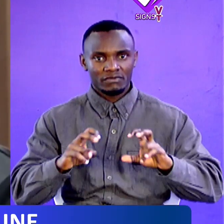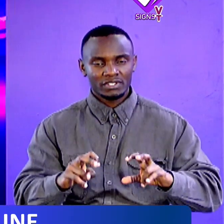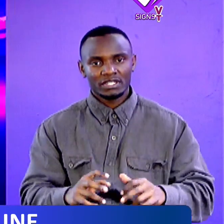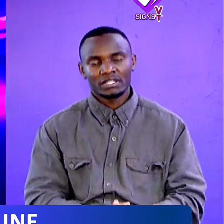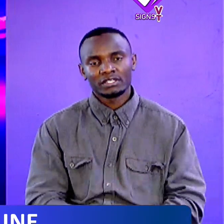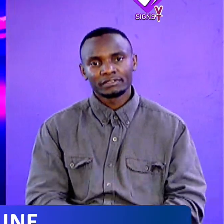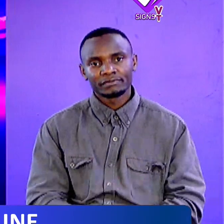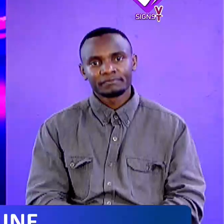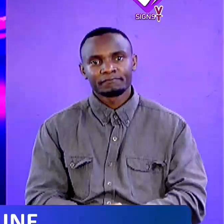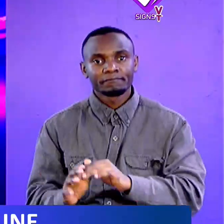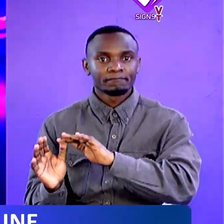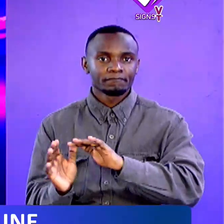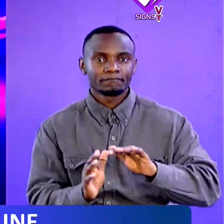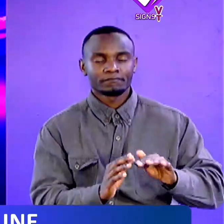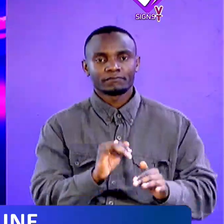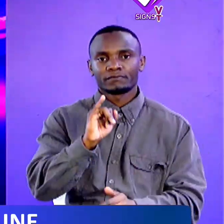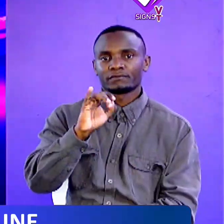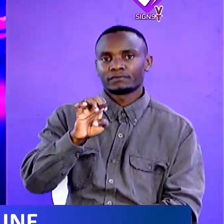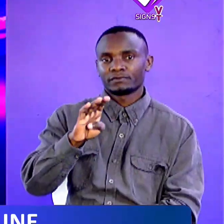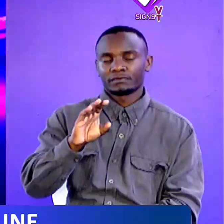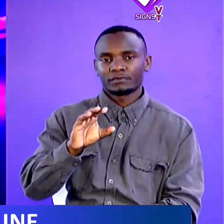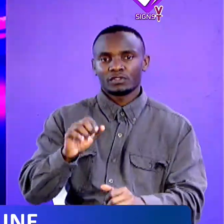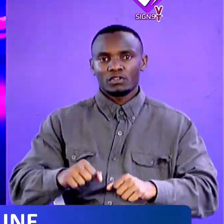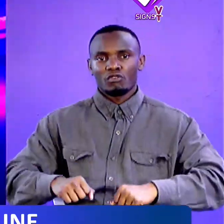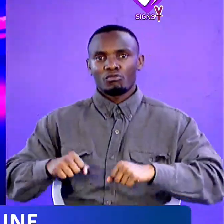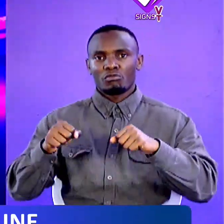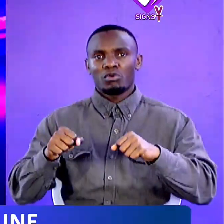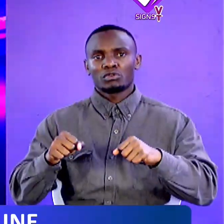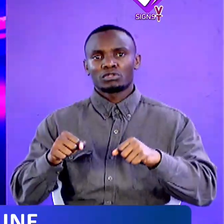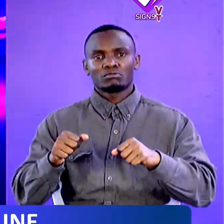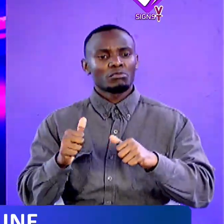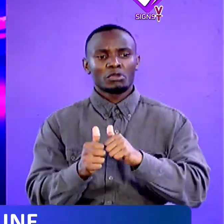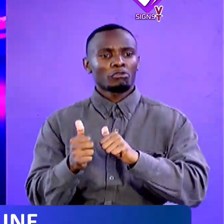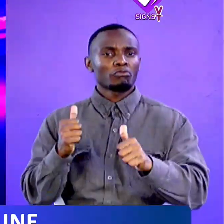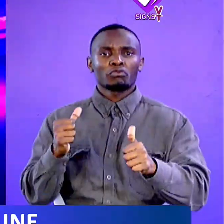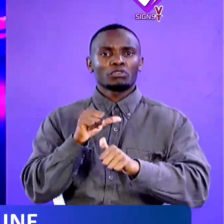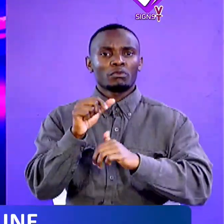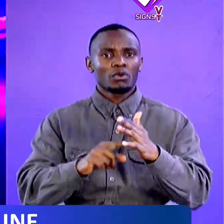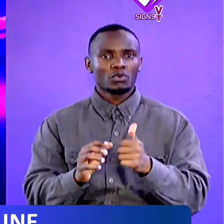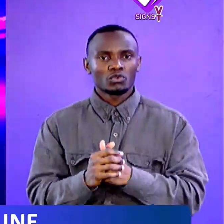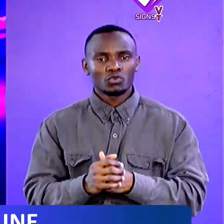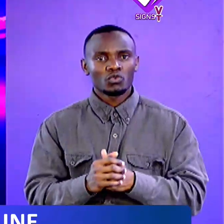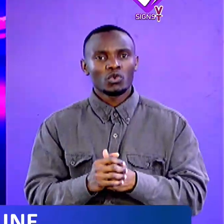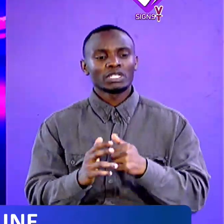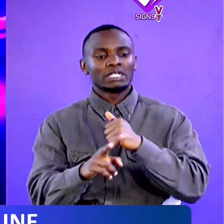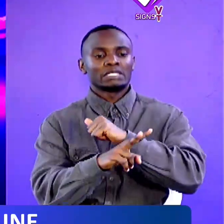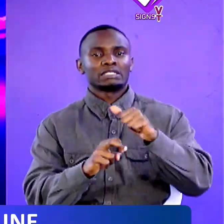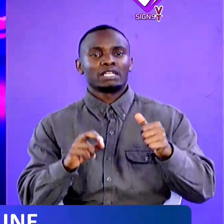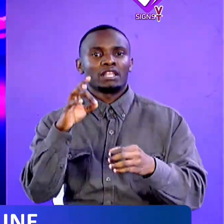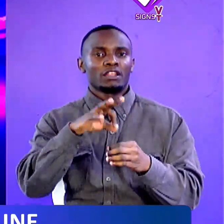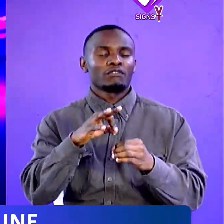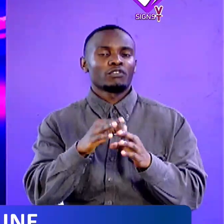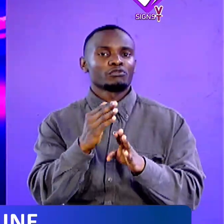Away from that now to IEBC. Boss dismisses rigging fears ahead of 2027 polls. IEBC